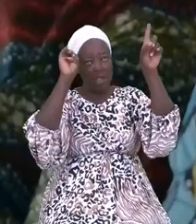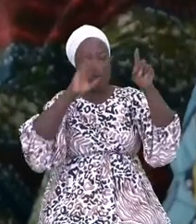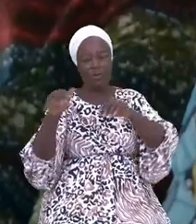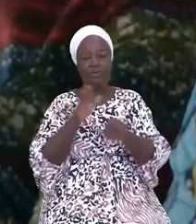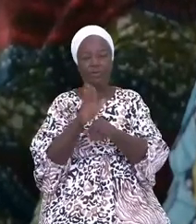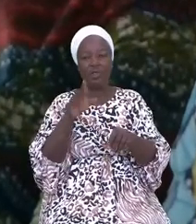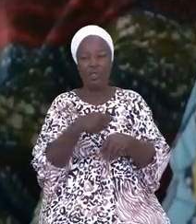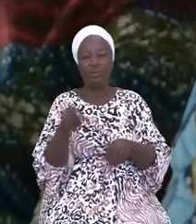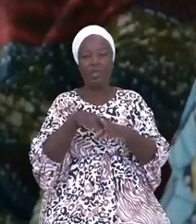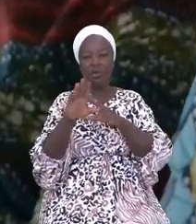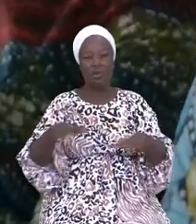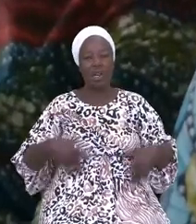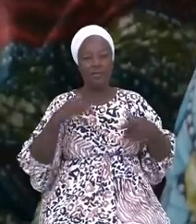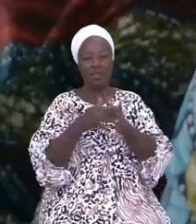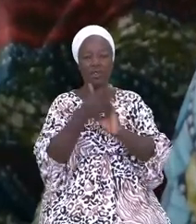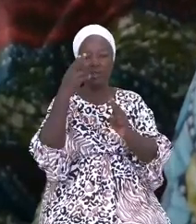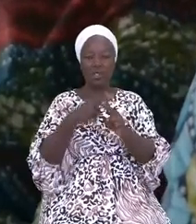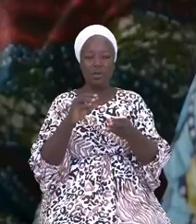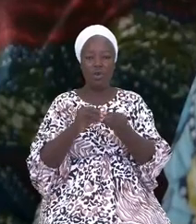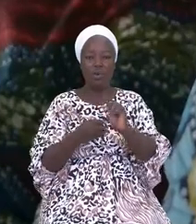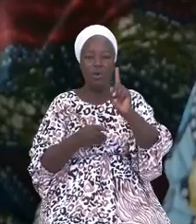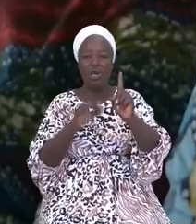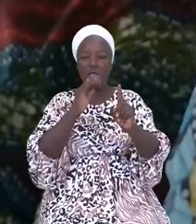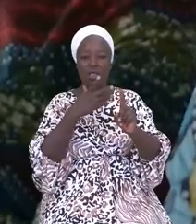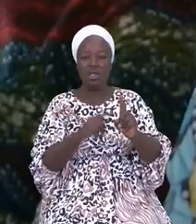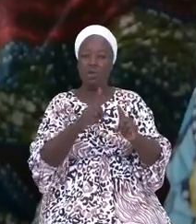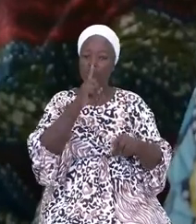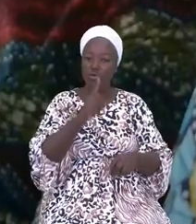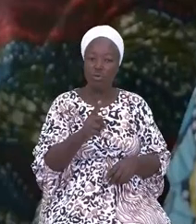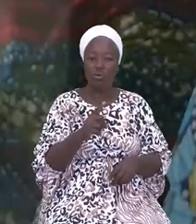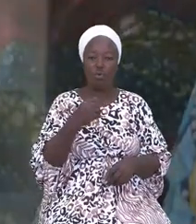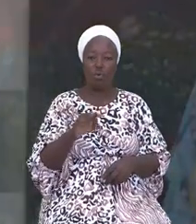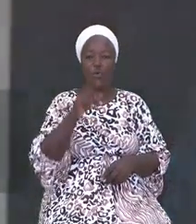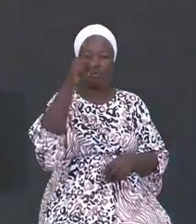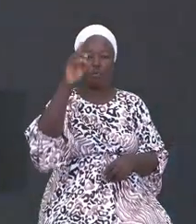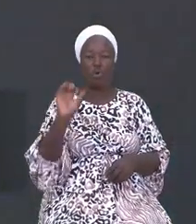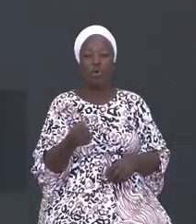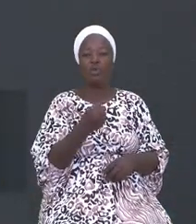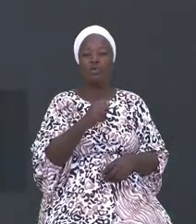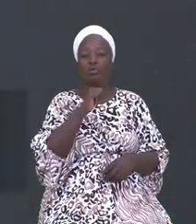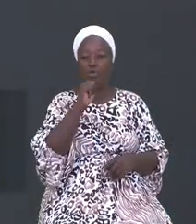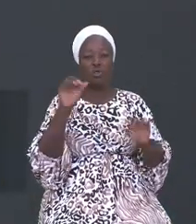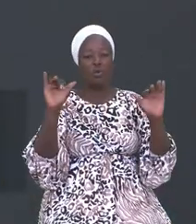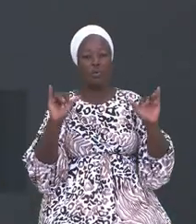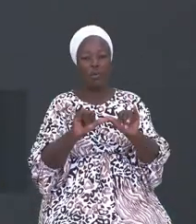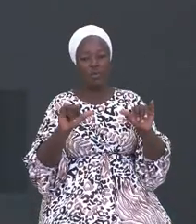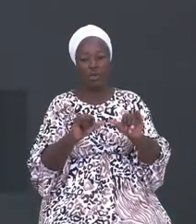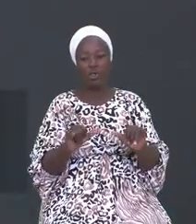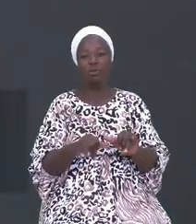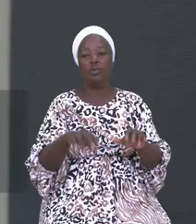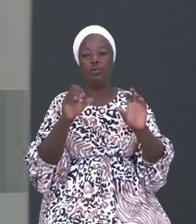one, is the fact of God's immeasurable possibilities.